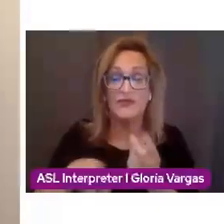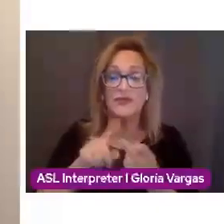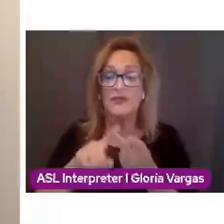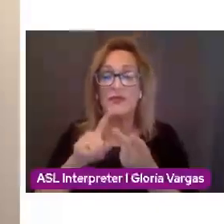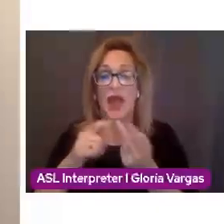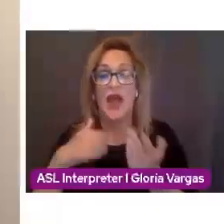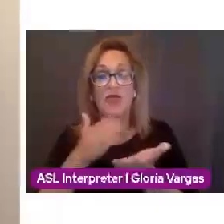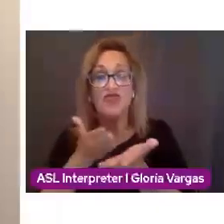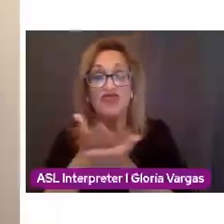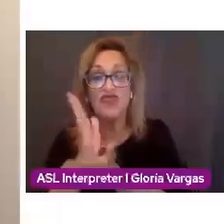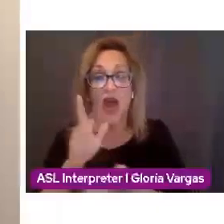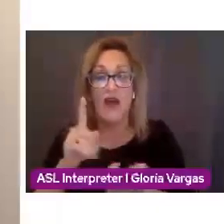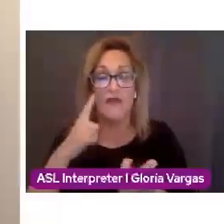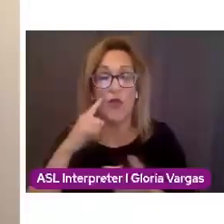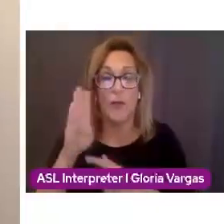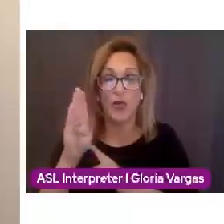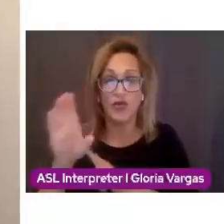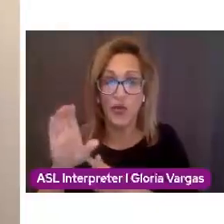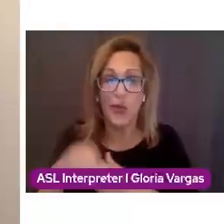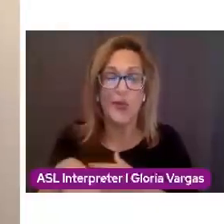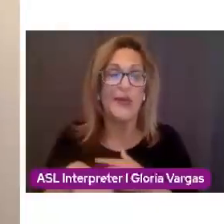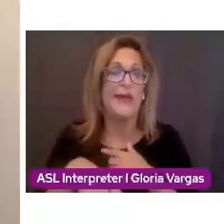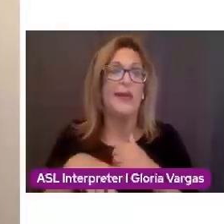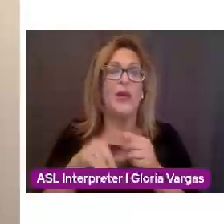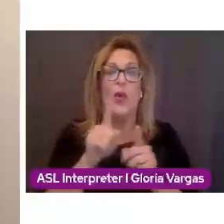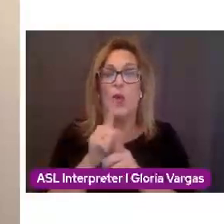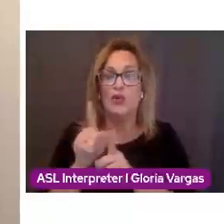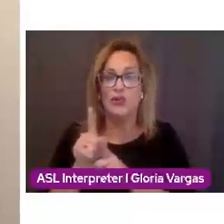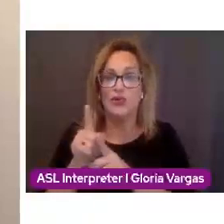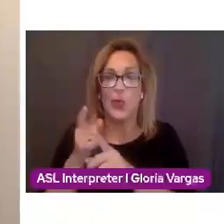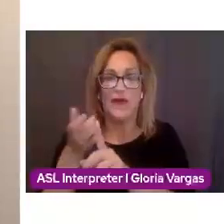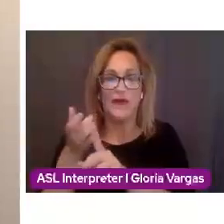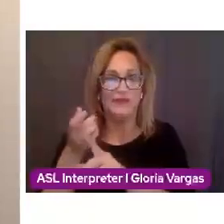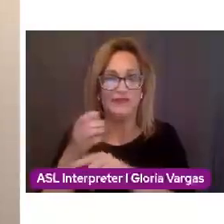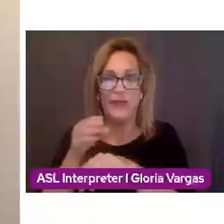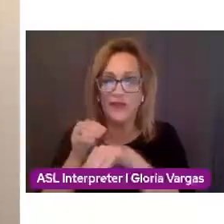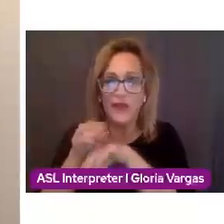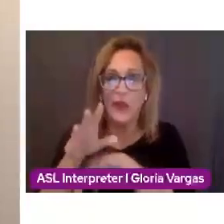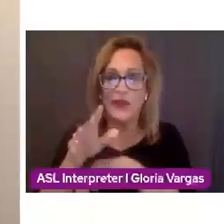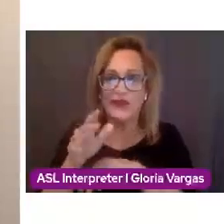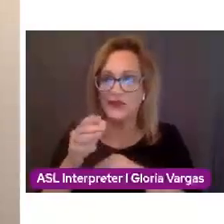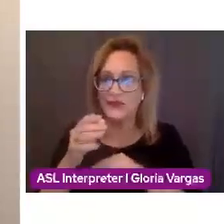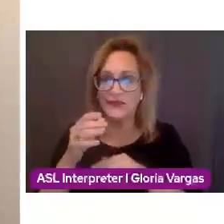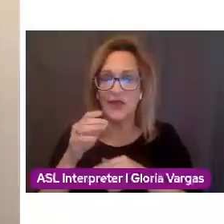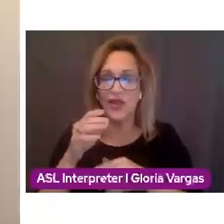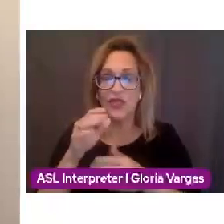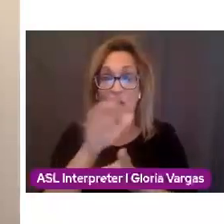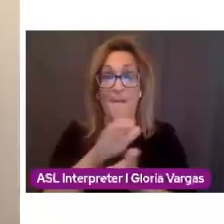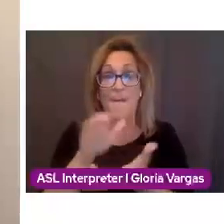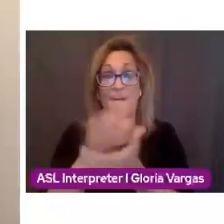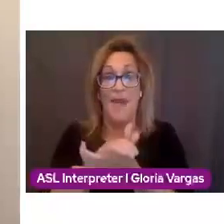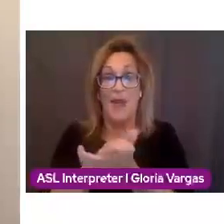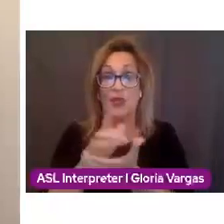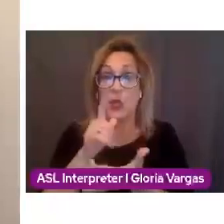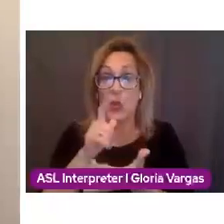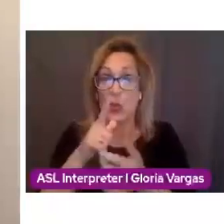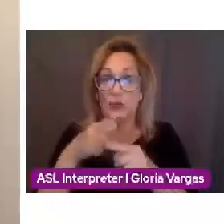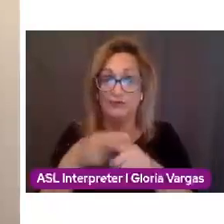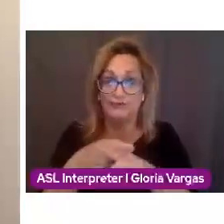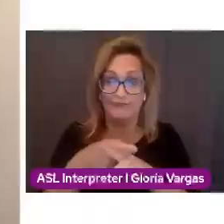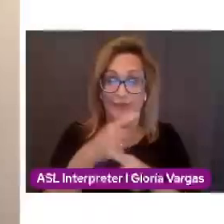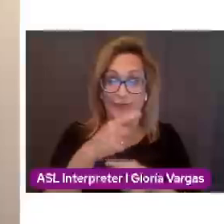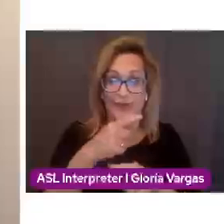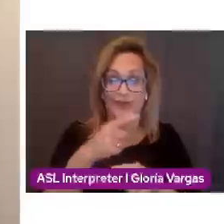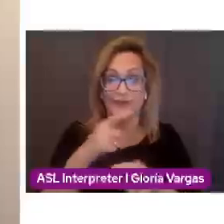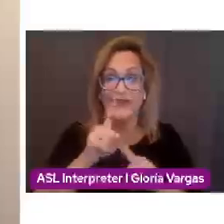and it has implications for interracial marriage as well, I believe. And I think